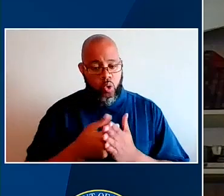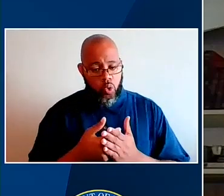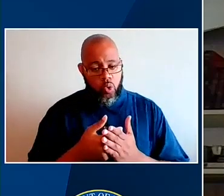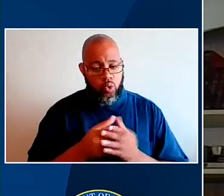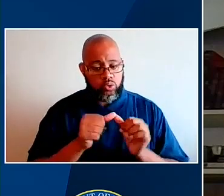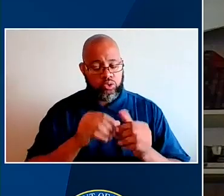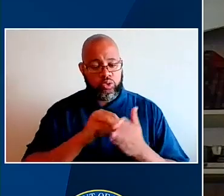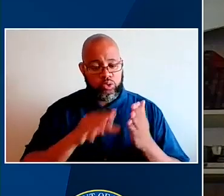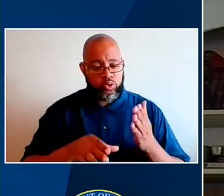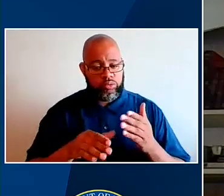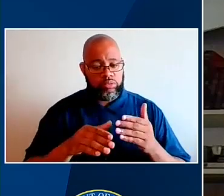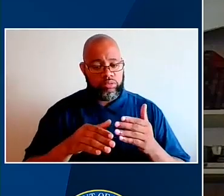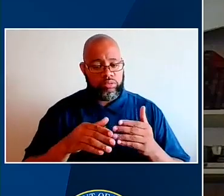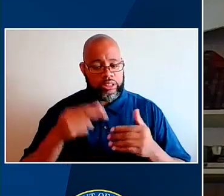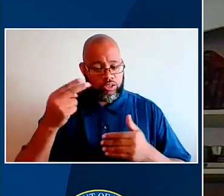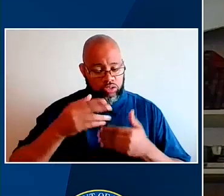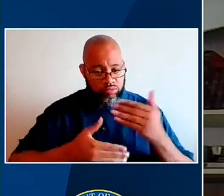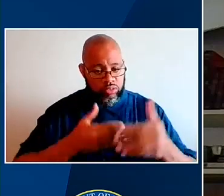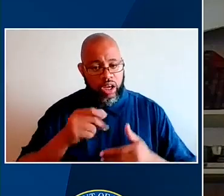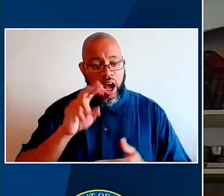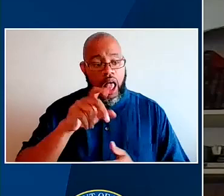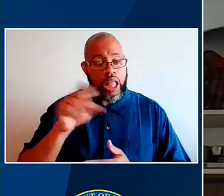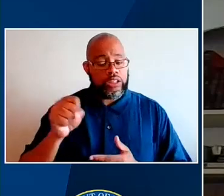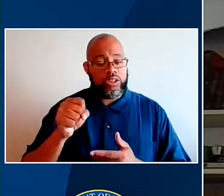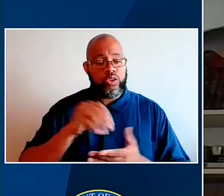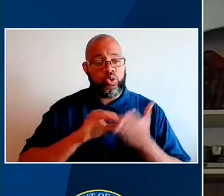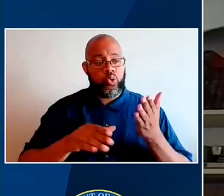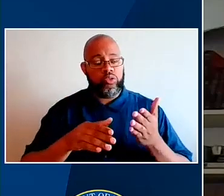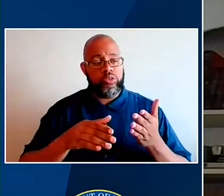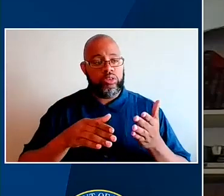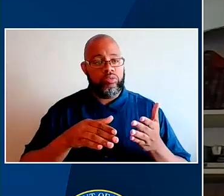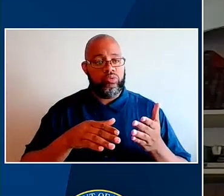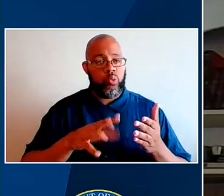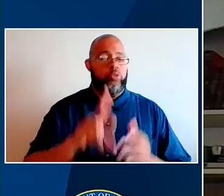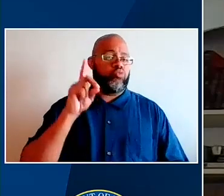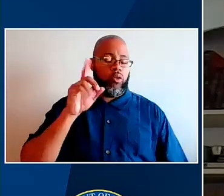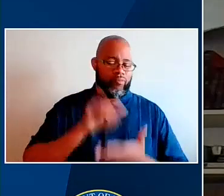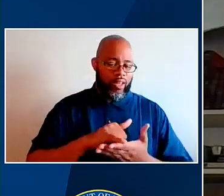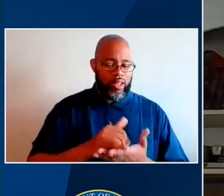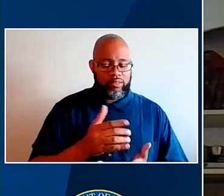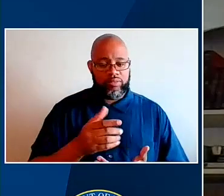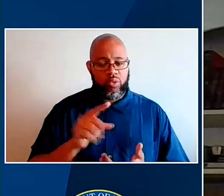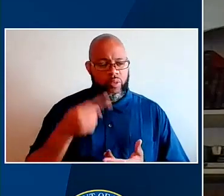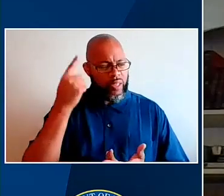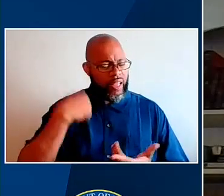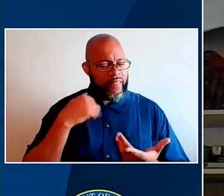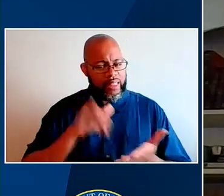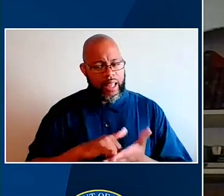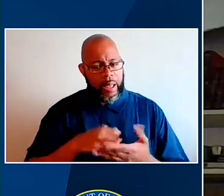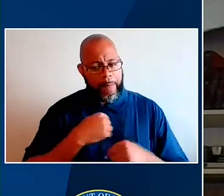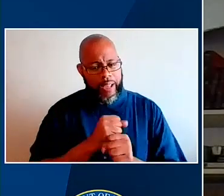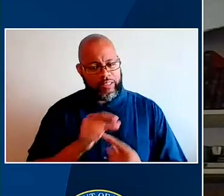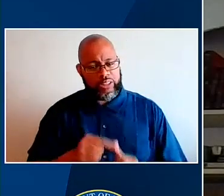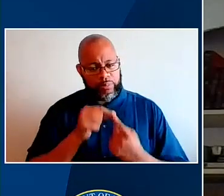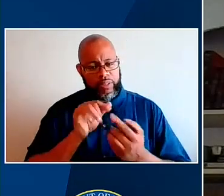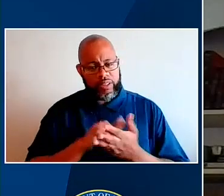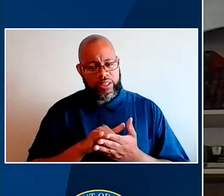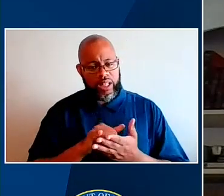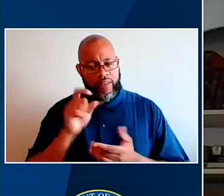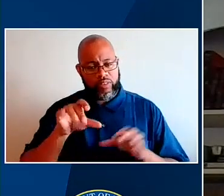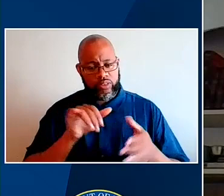student's matriculation unless a student retracts it, which they have the option of doing. The only one I can think of where we made a distinction with that was the one that had to be